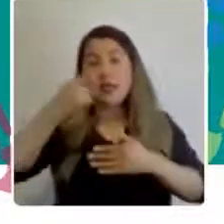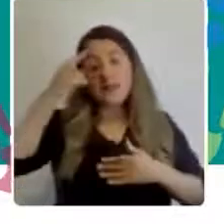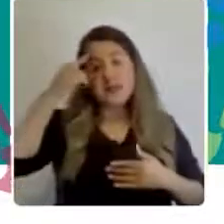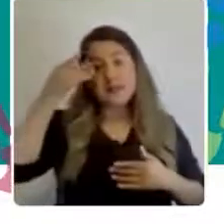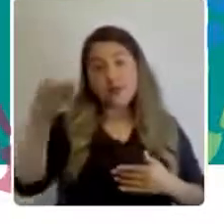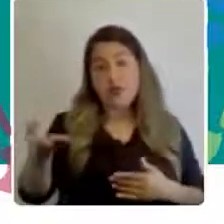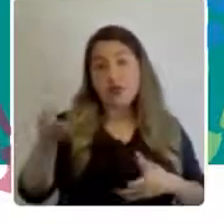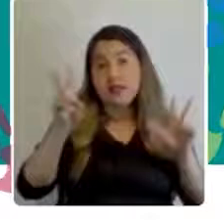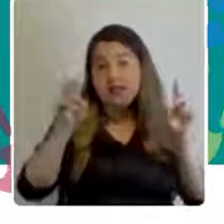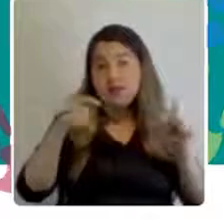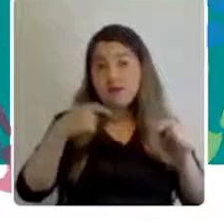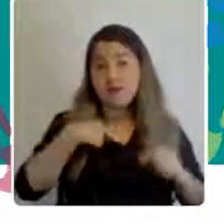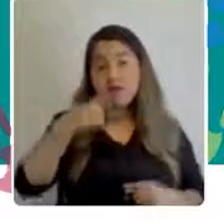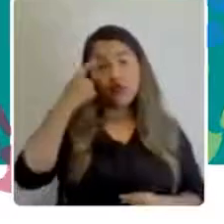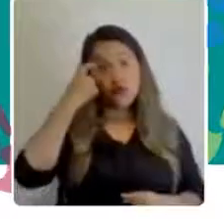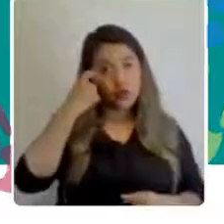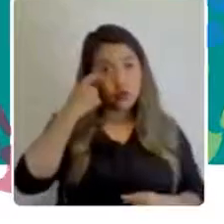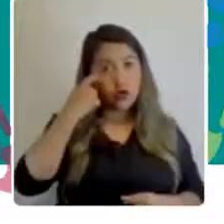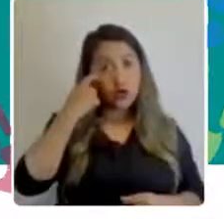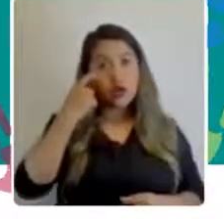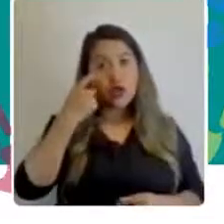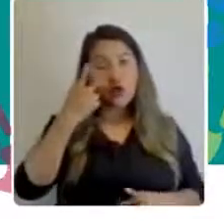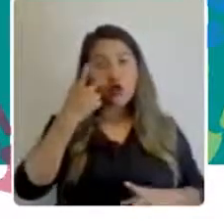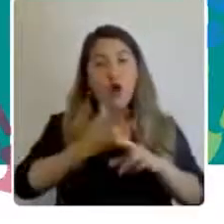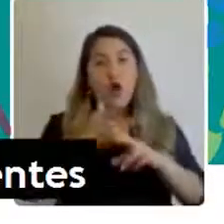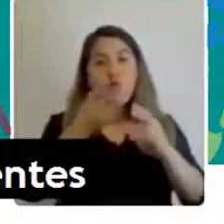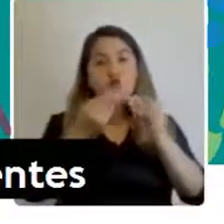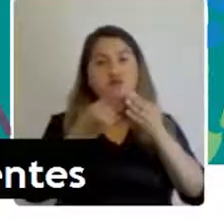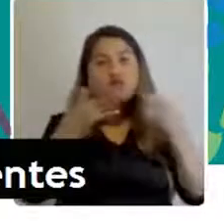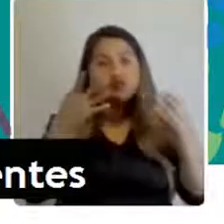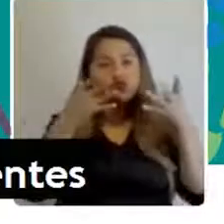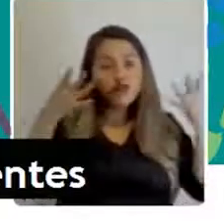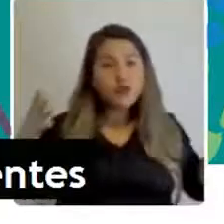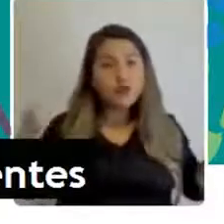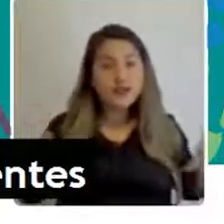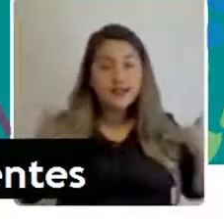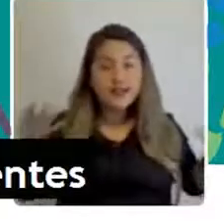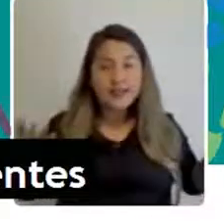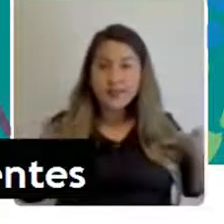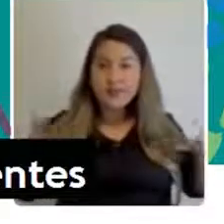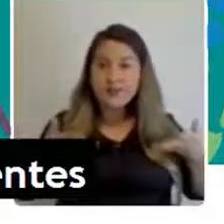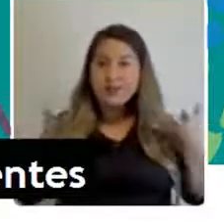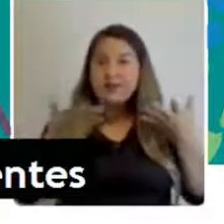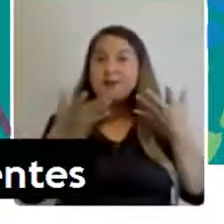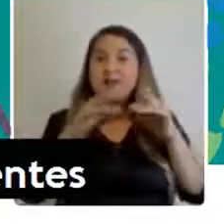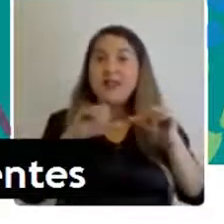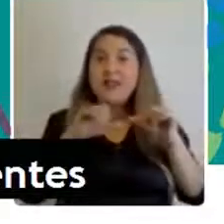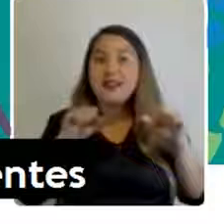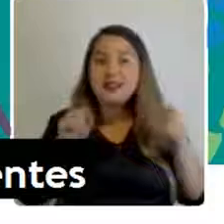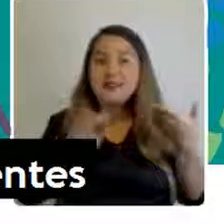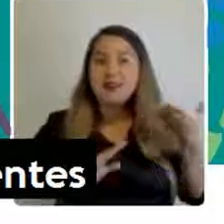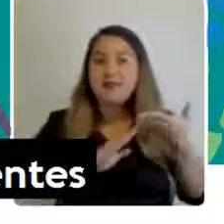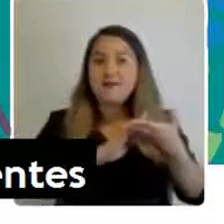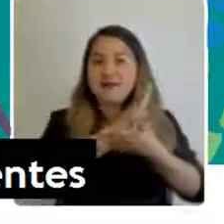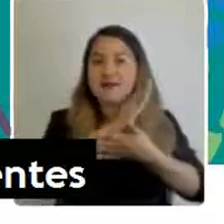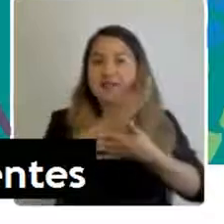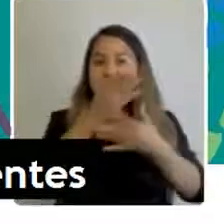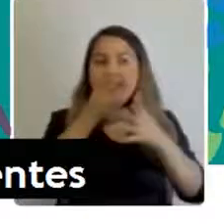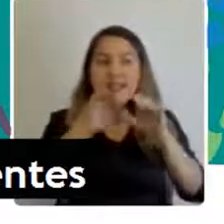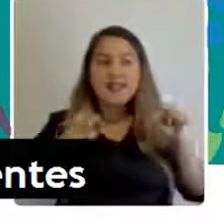up enthusiasm, ready to start and ready to go as soon as